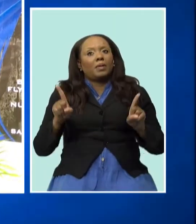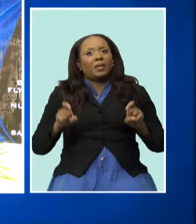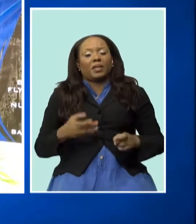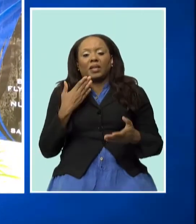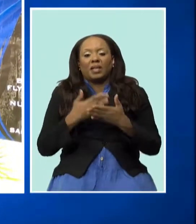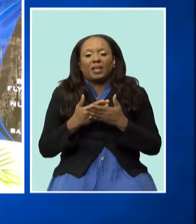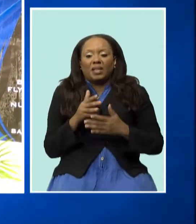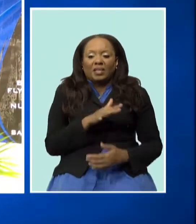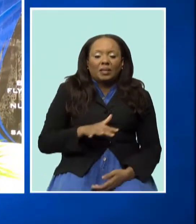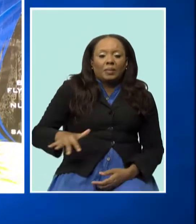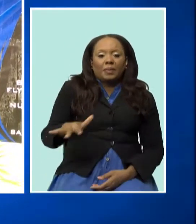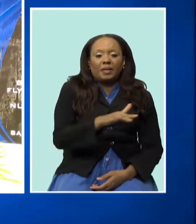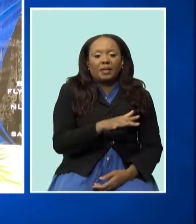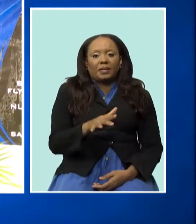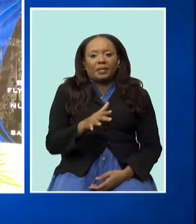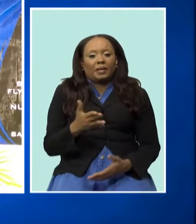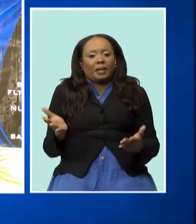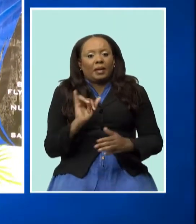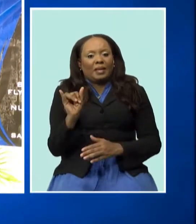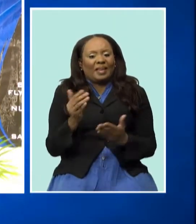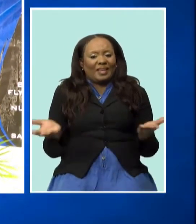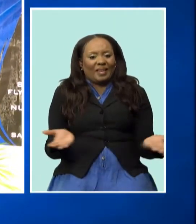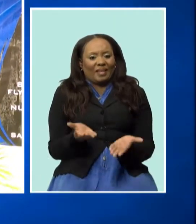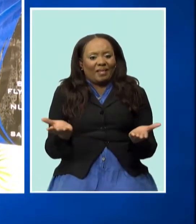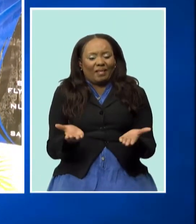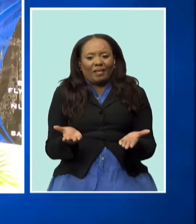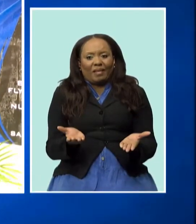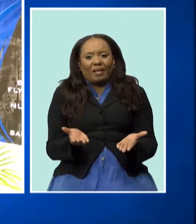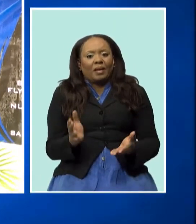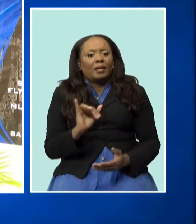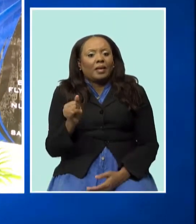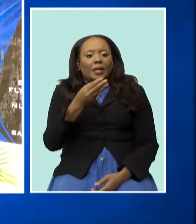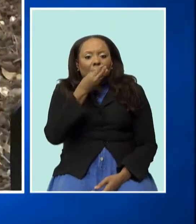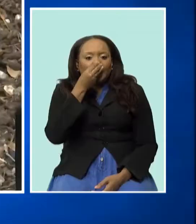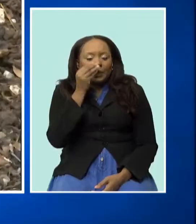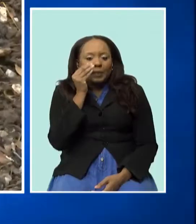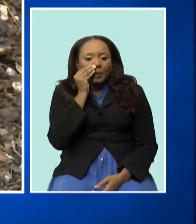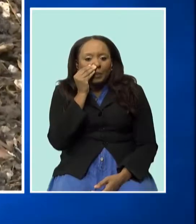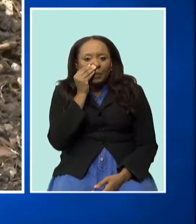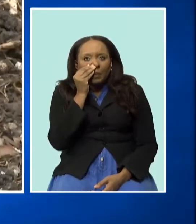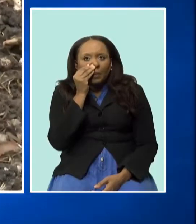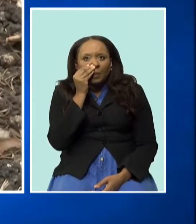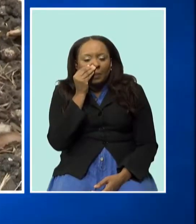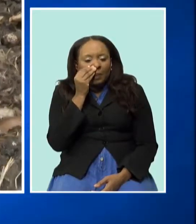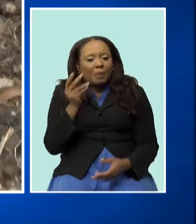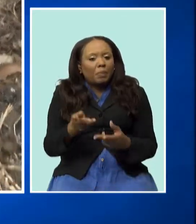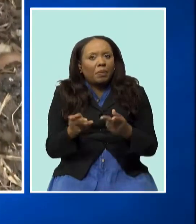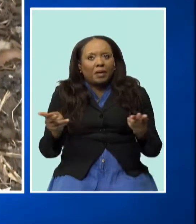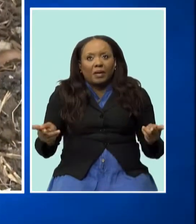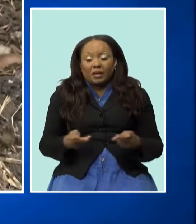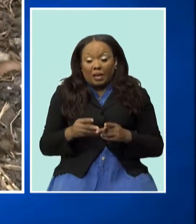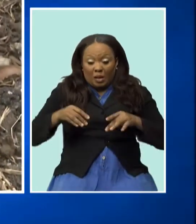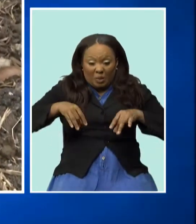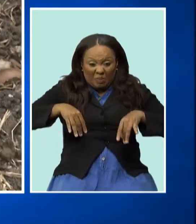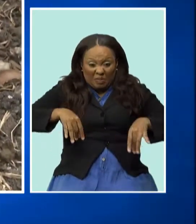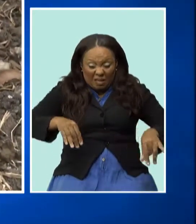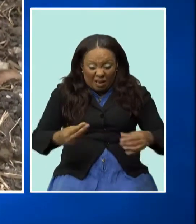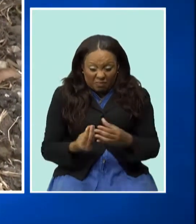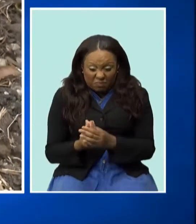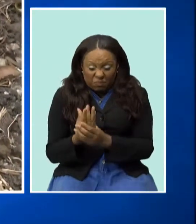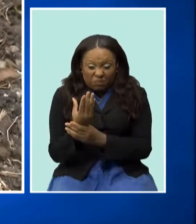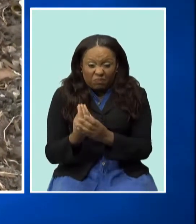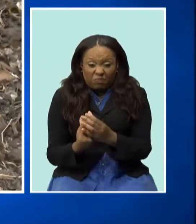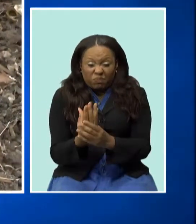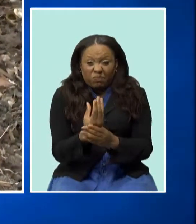Garden. This is important to me. This is important to government. Now, during the brief planting ceremony in the memorial space, the